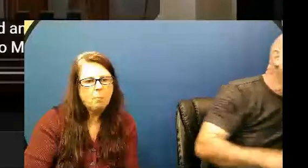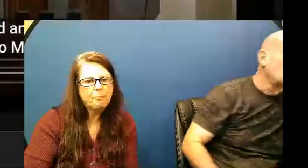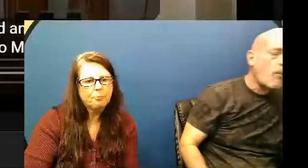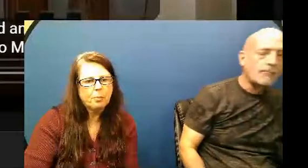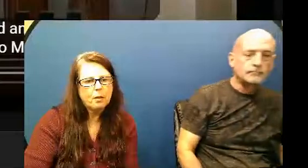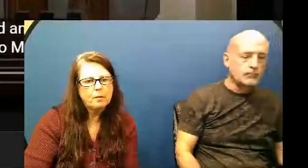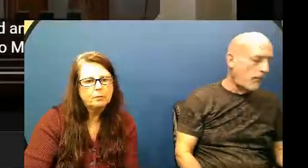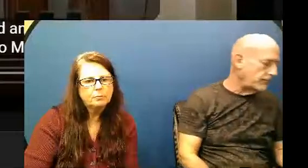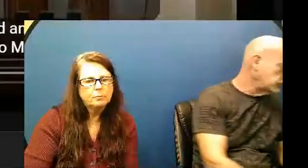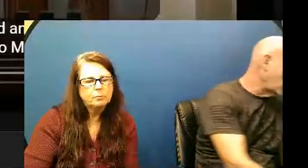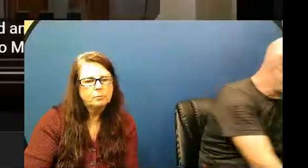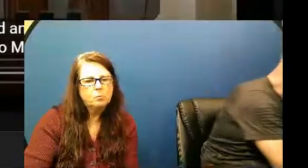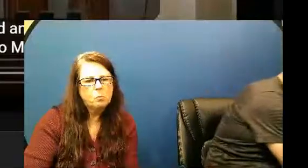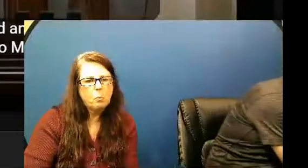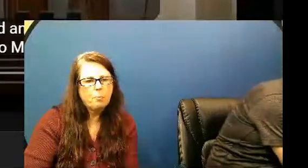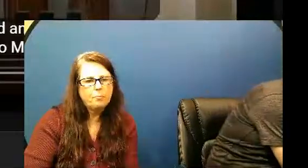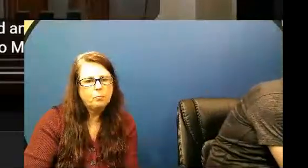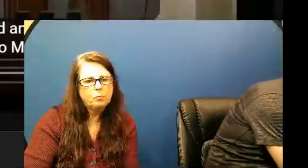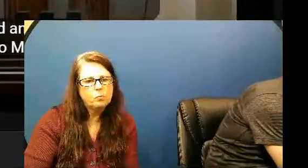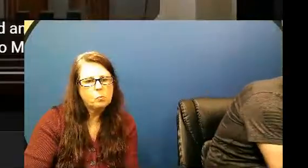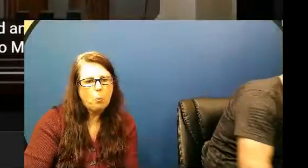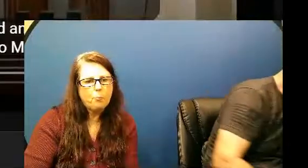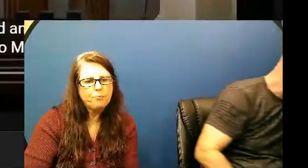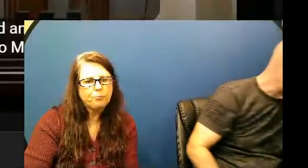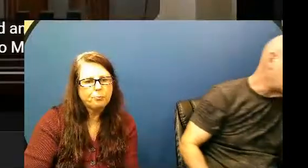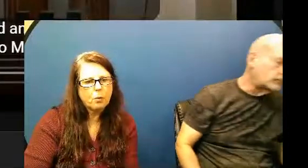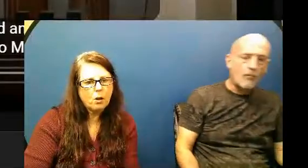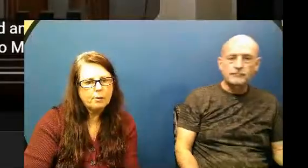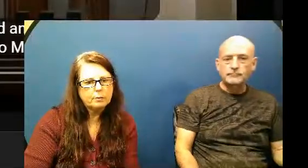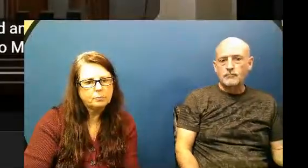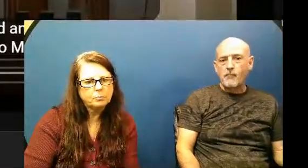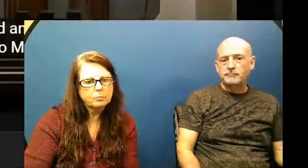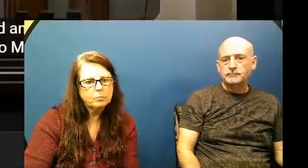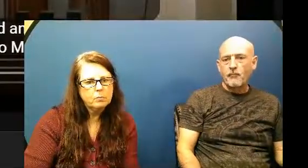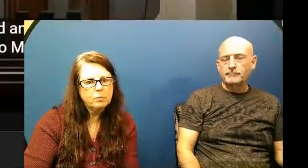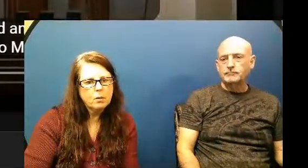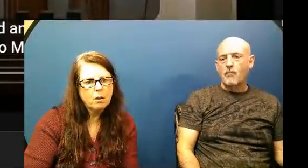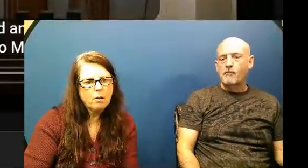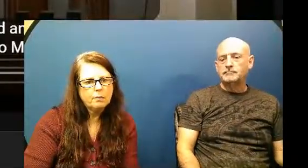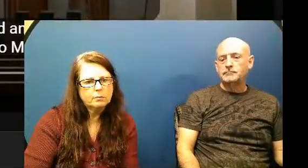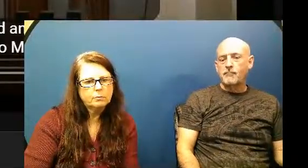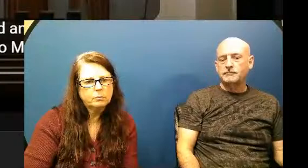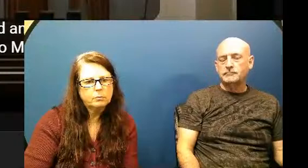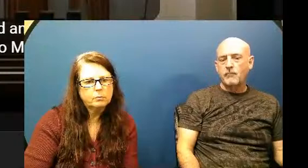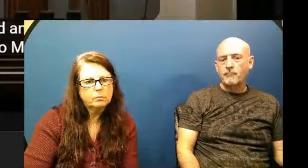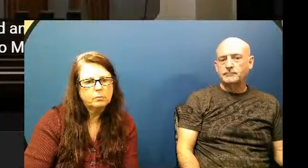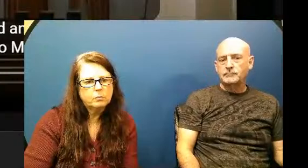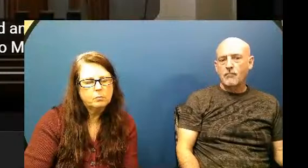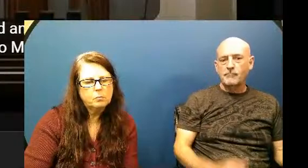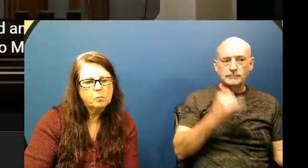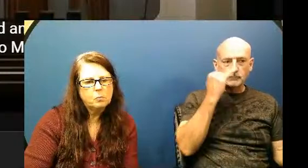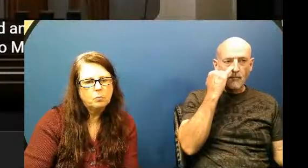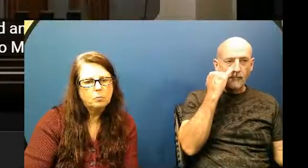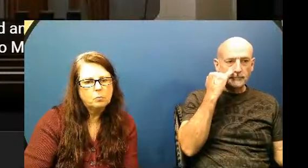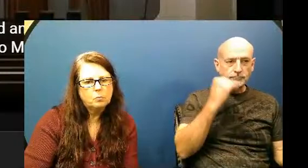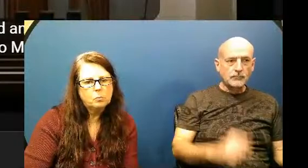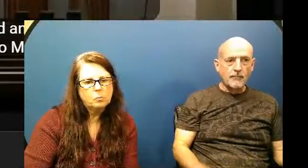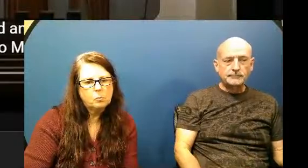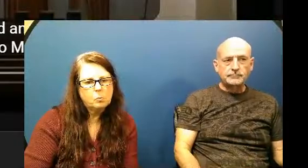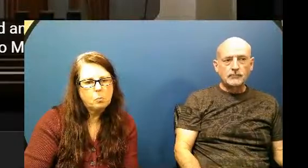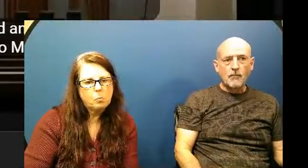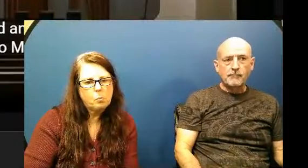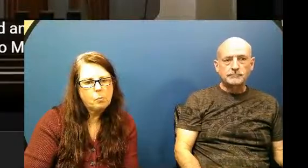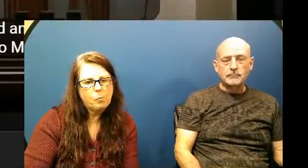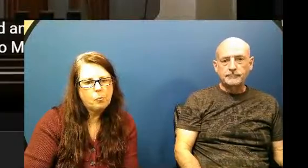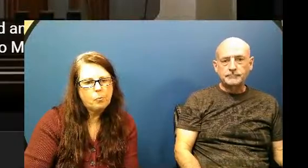an essence, the owner of a print media or online media publication is the essence of the viewpoint